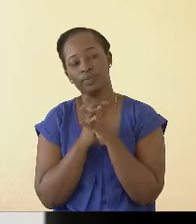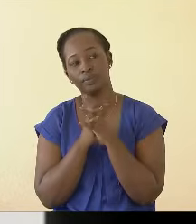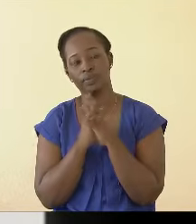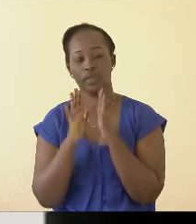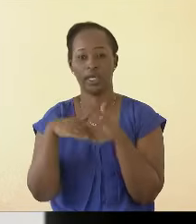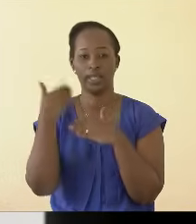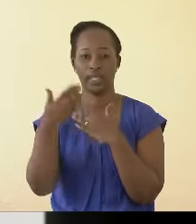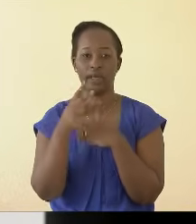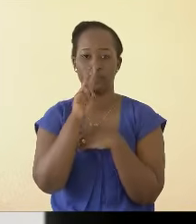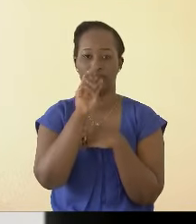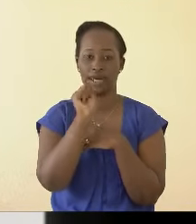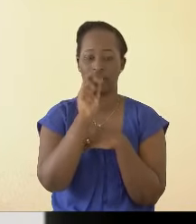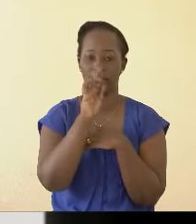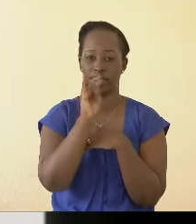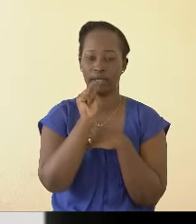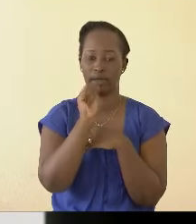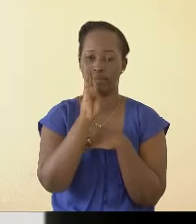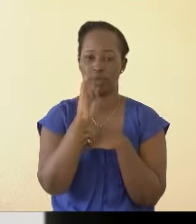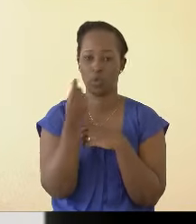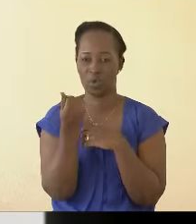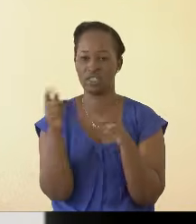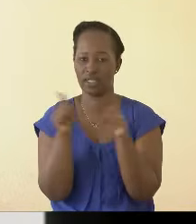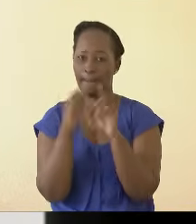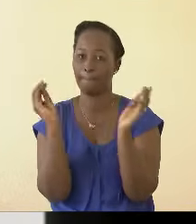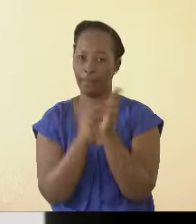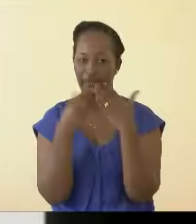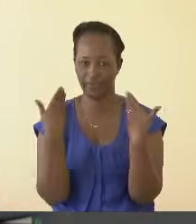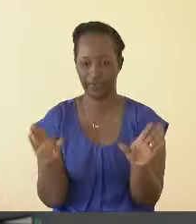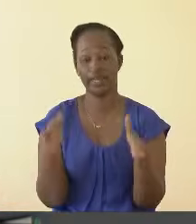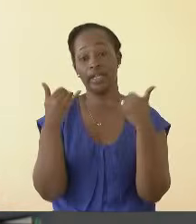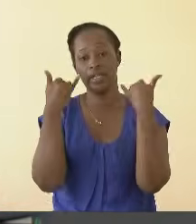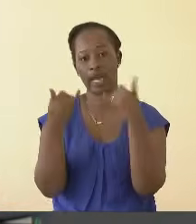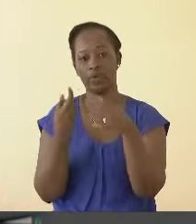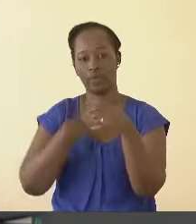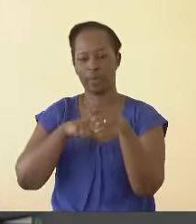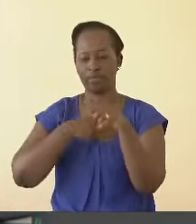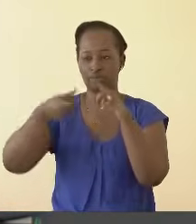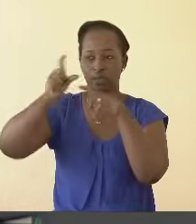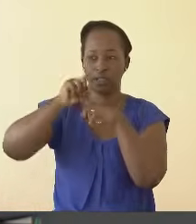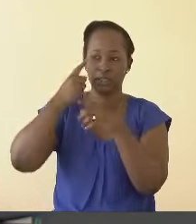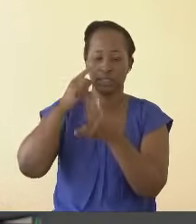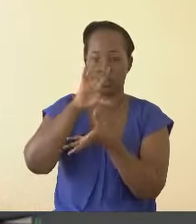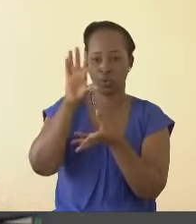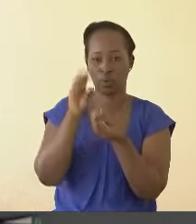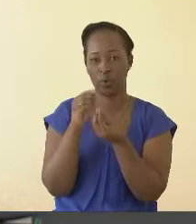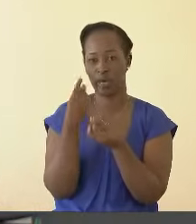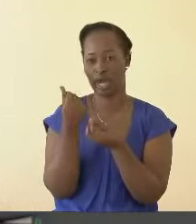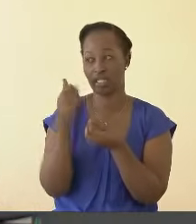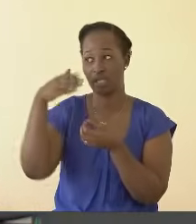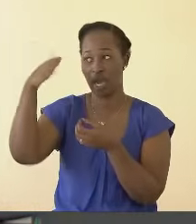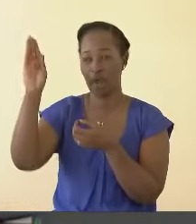Then variable costs we have also recorded. So now you can see the total cash